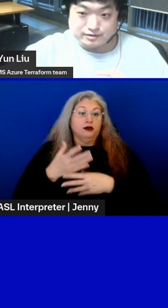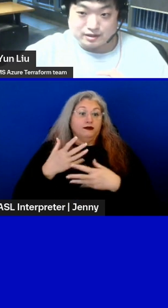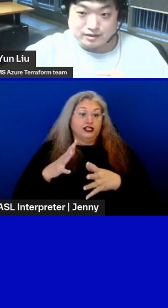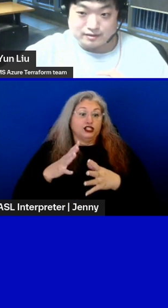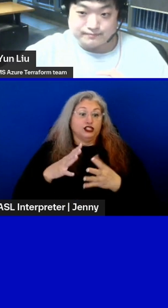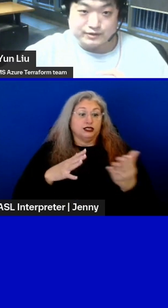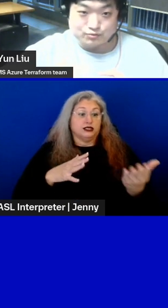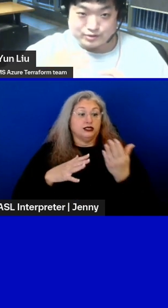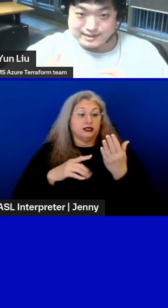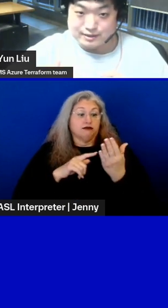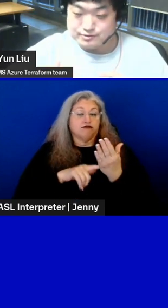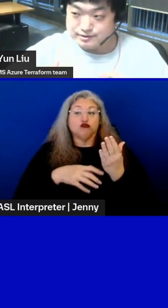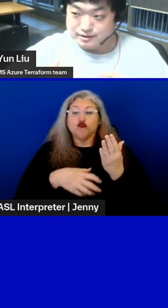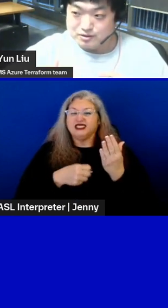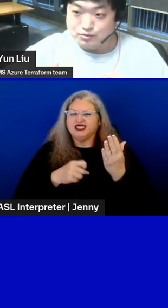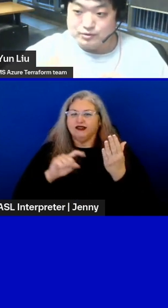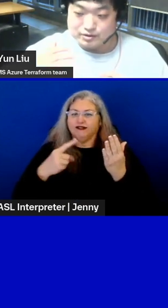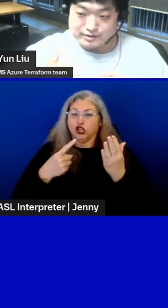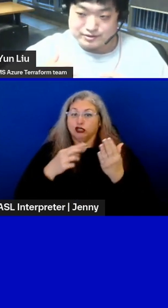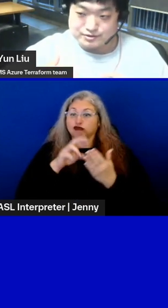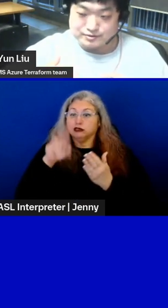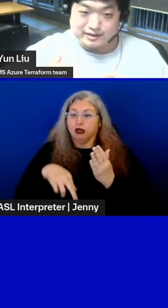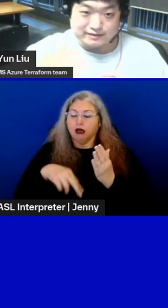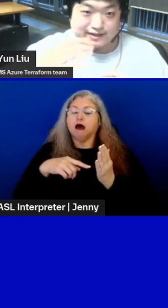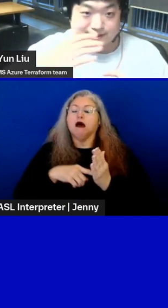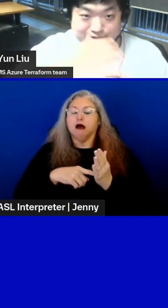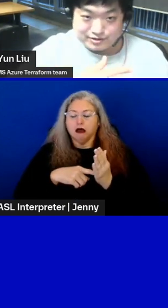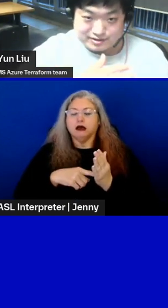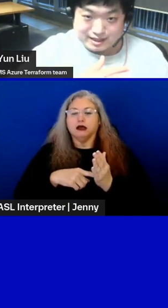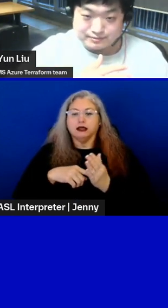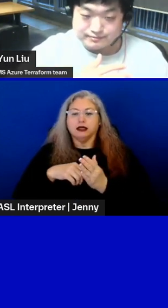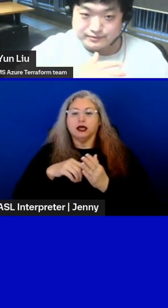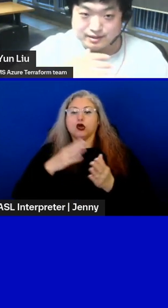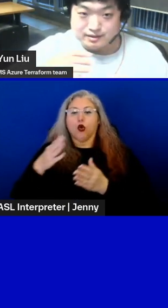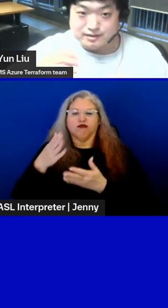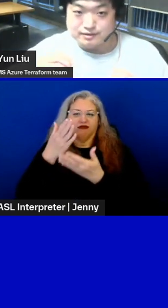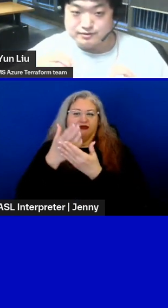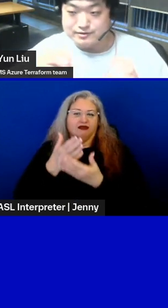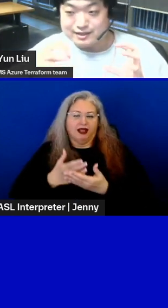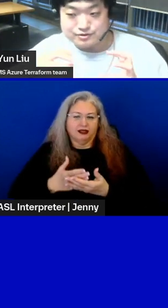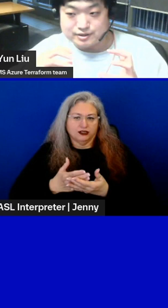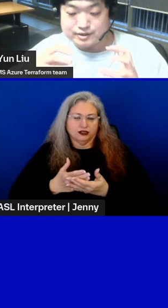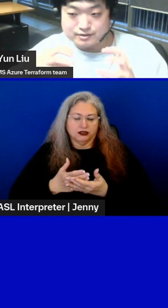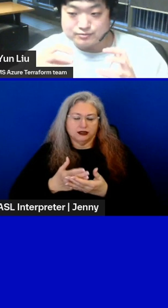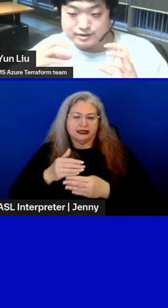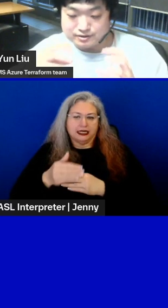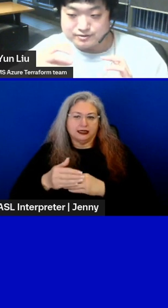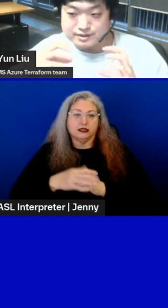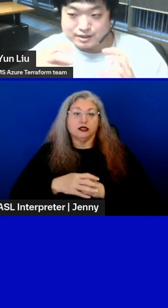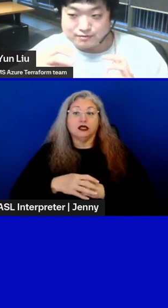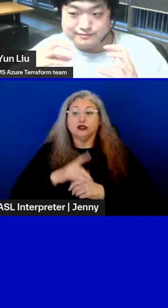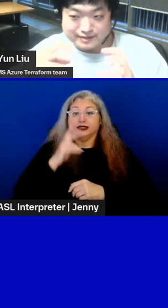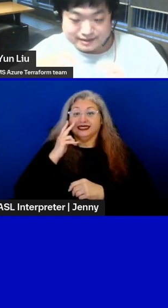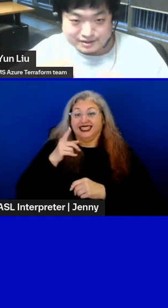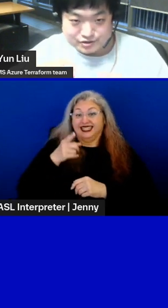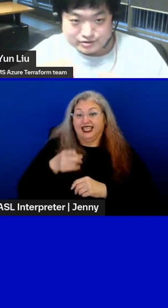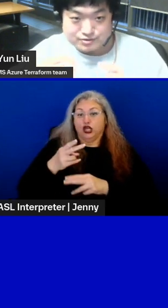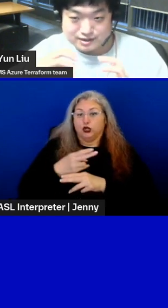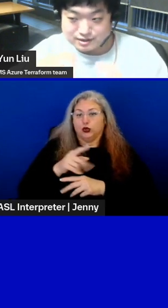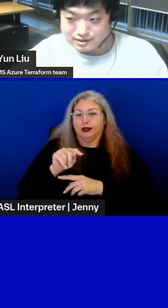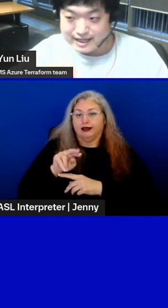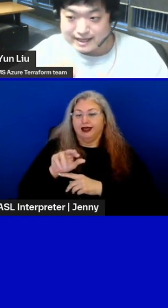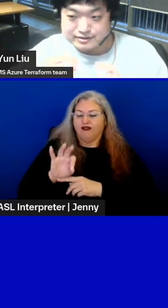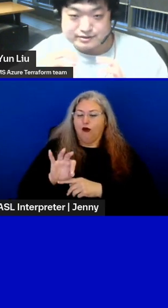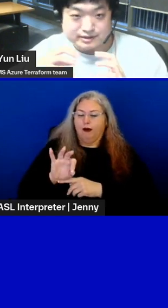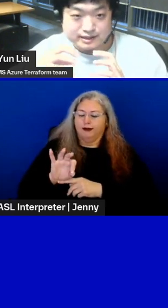first result, we will go into the validation step. So actually here we use Terraform validation